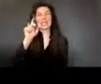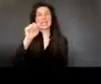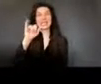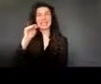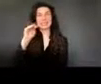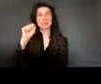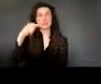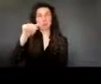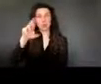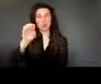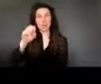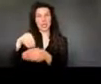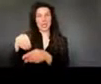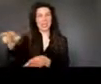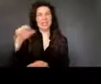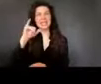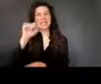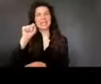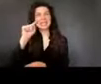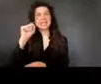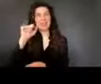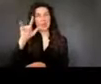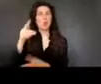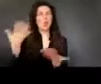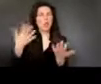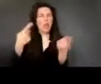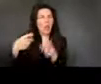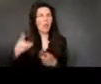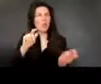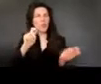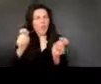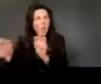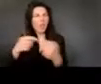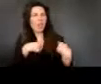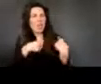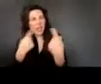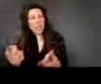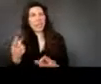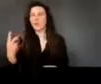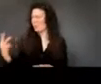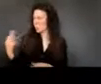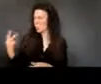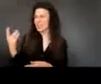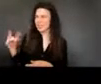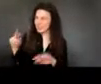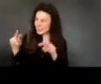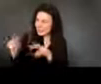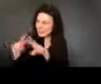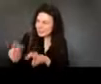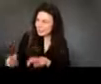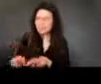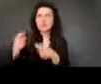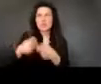important squares of Istanbul, and try to understand the less a kind of